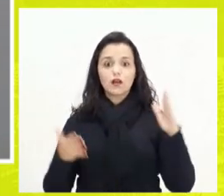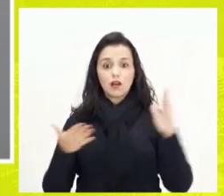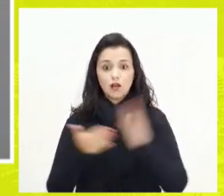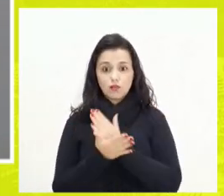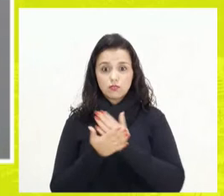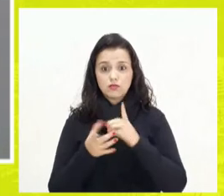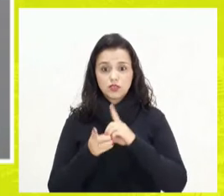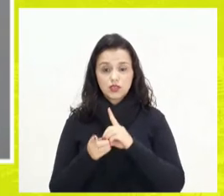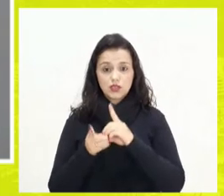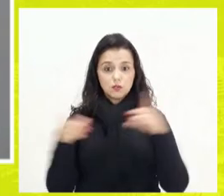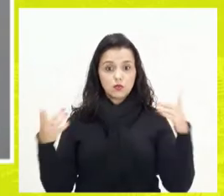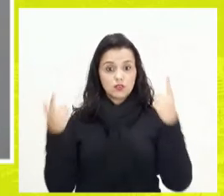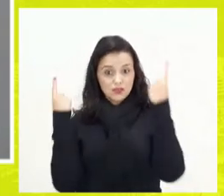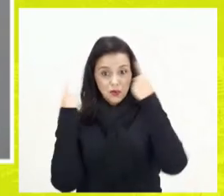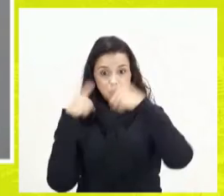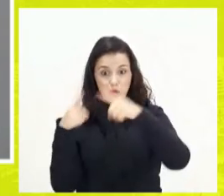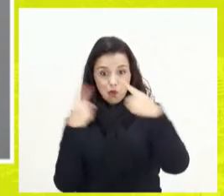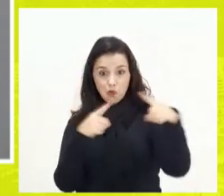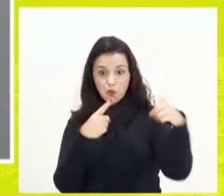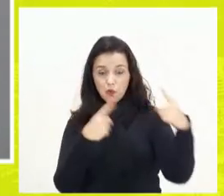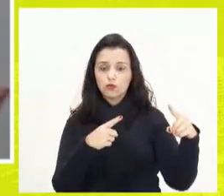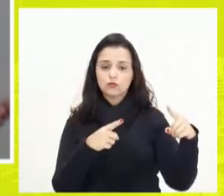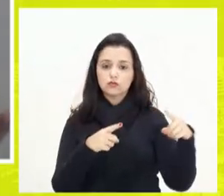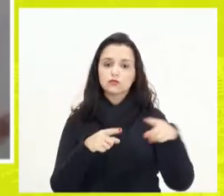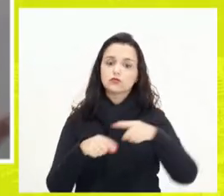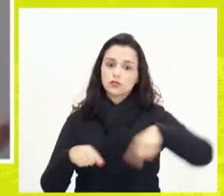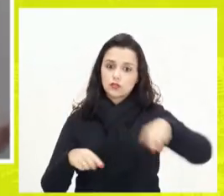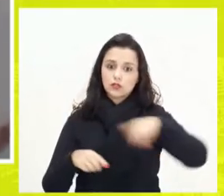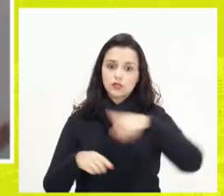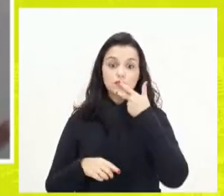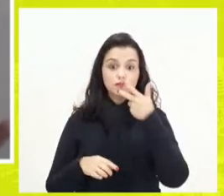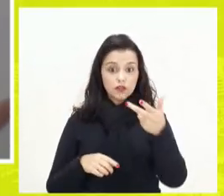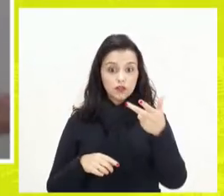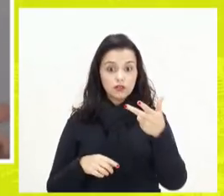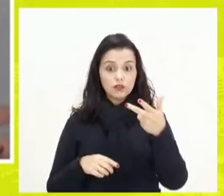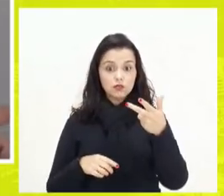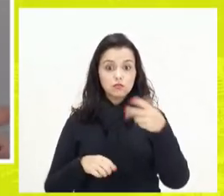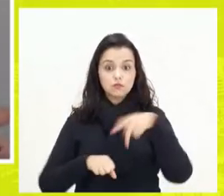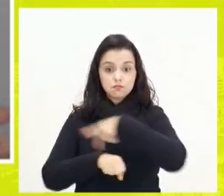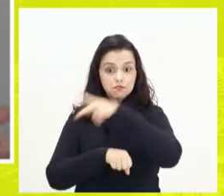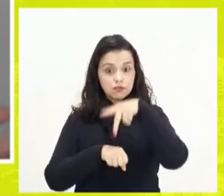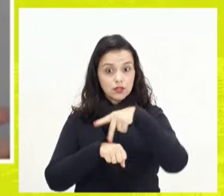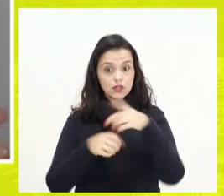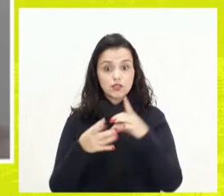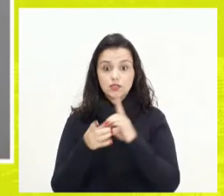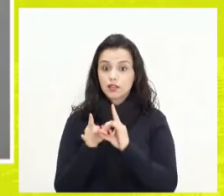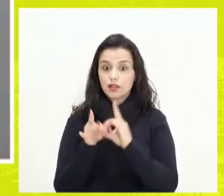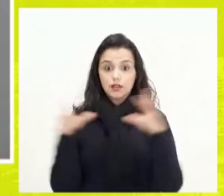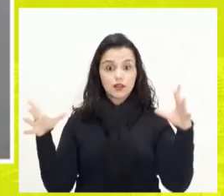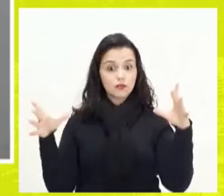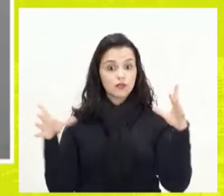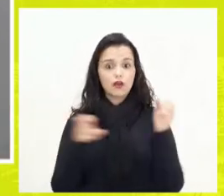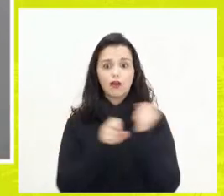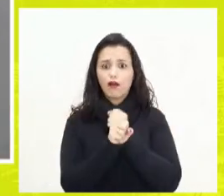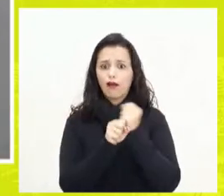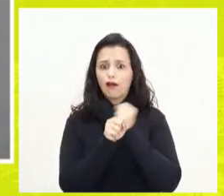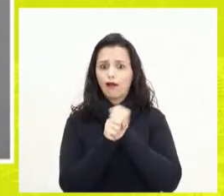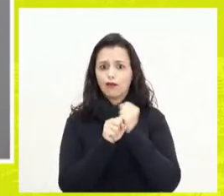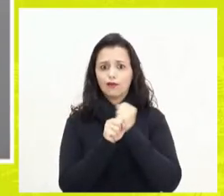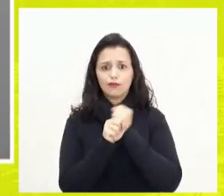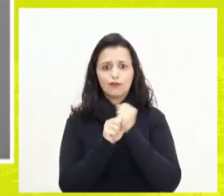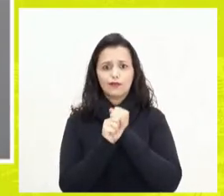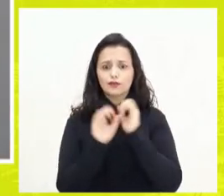and offline movements that are yes anti-democratic we're speaking about a very democratic